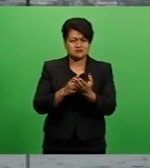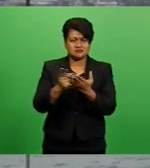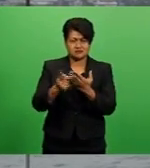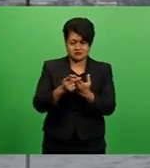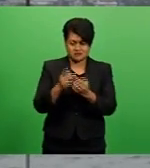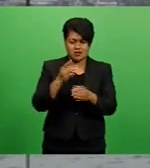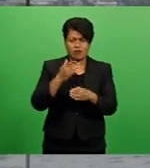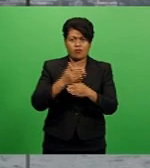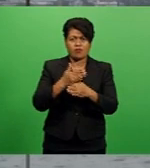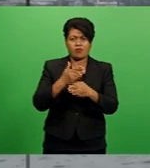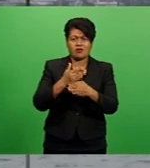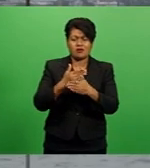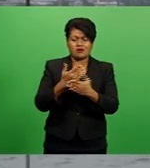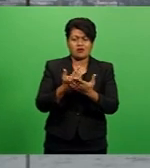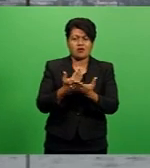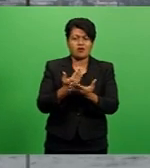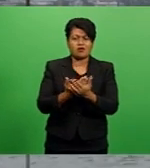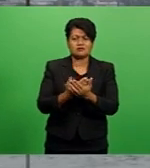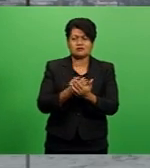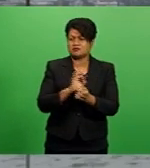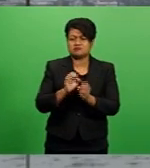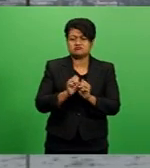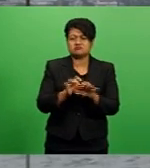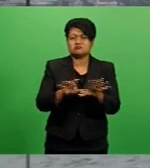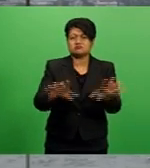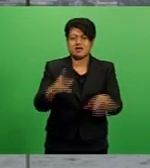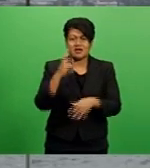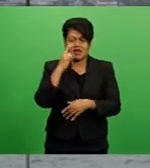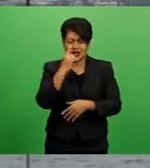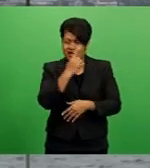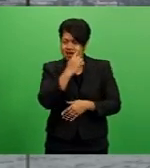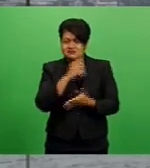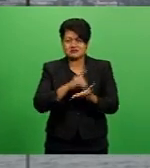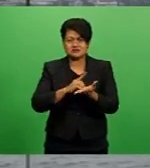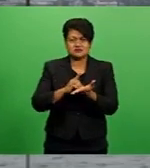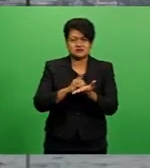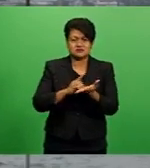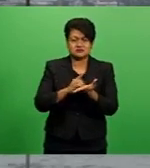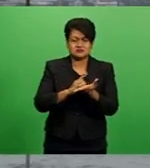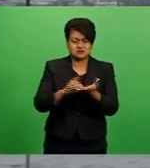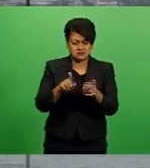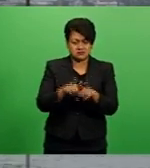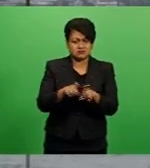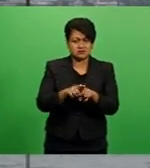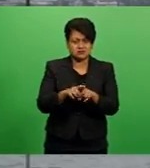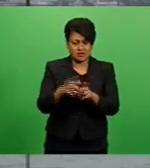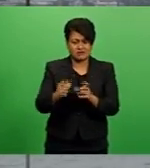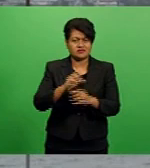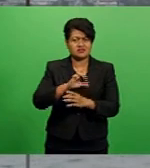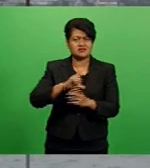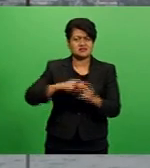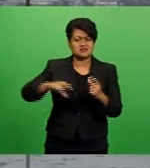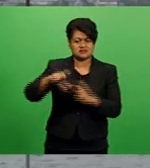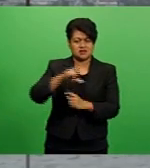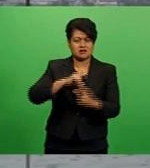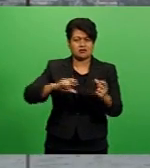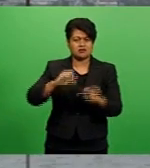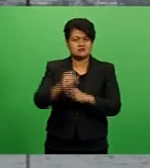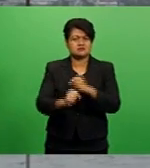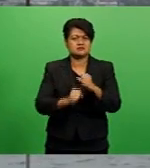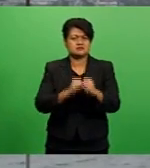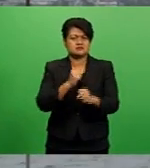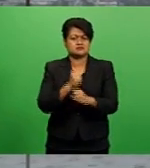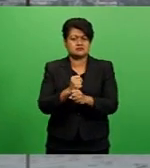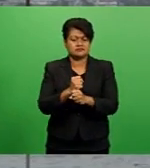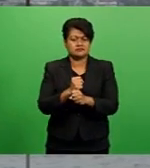there are no outbreaks of eye diseases such as trachoma and conjunctivitis during this cyclone season. General Manager Dr.